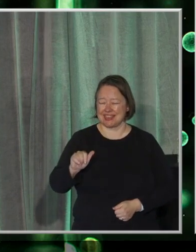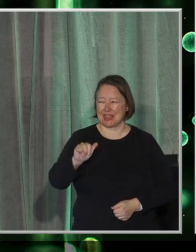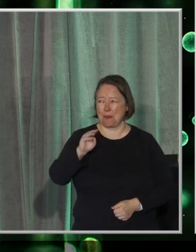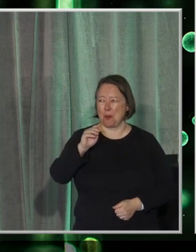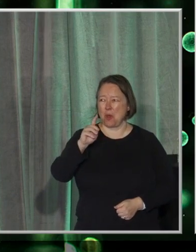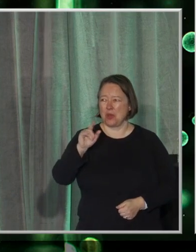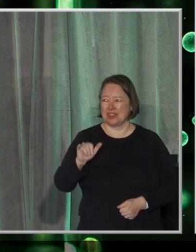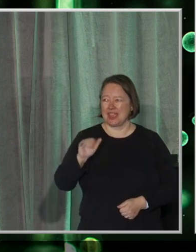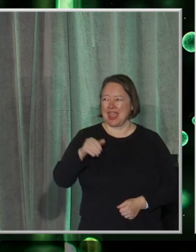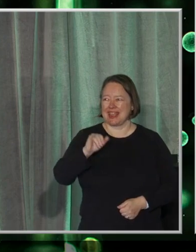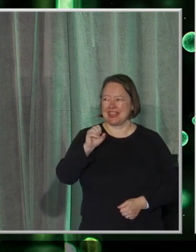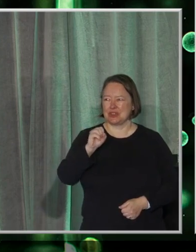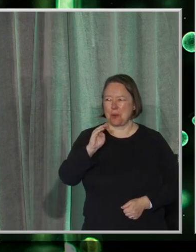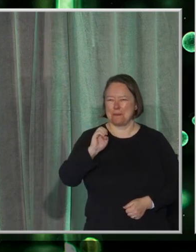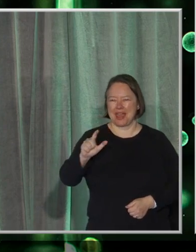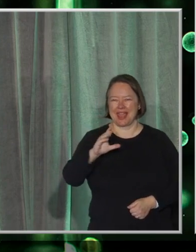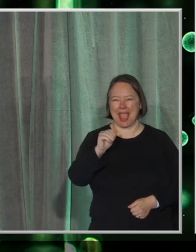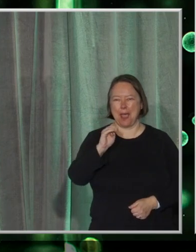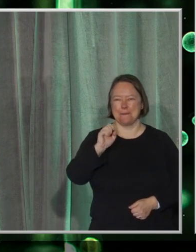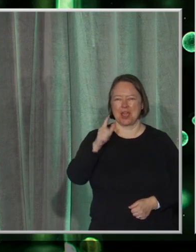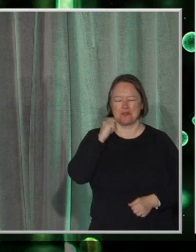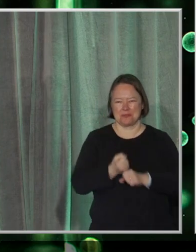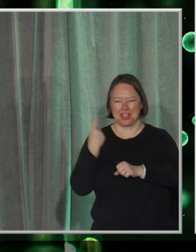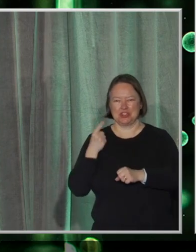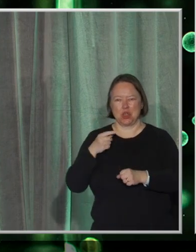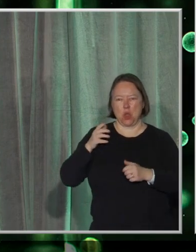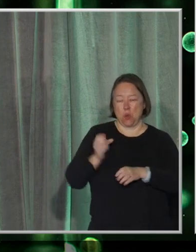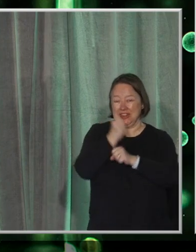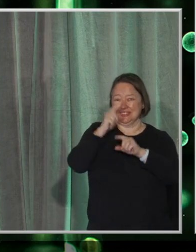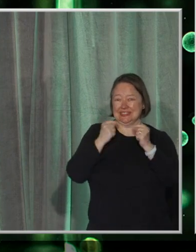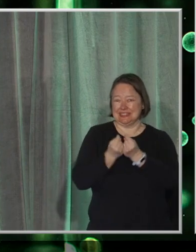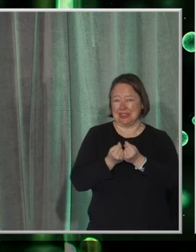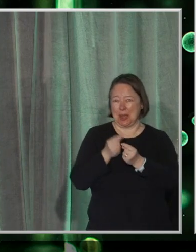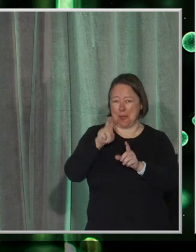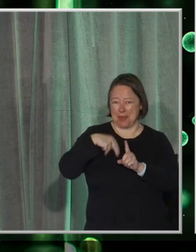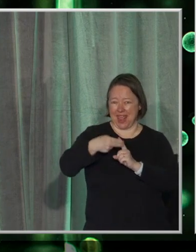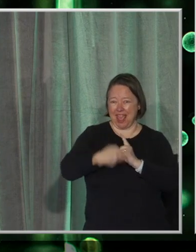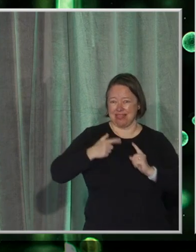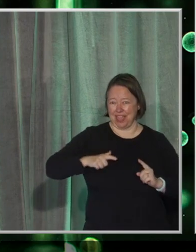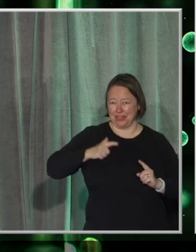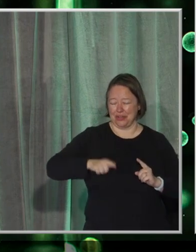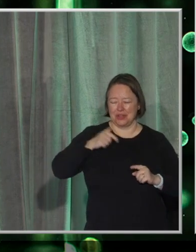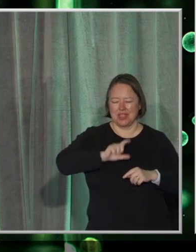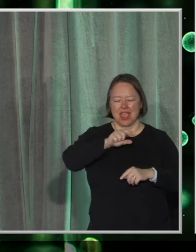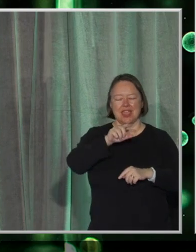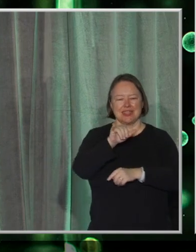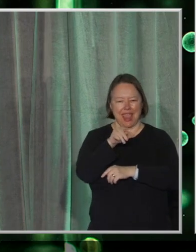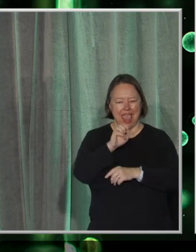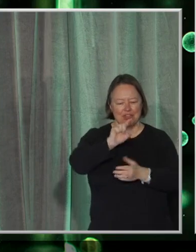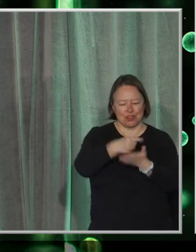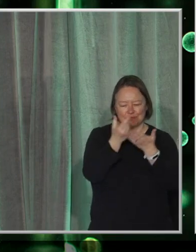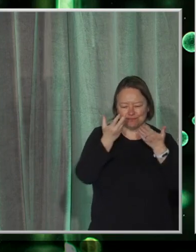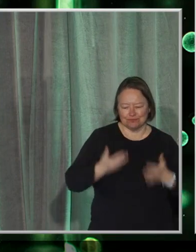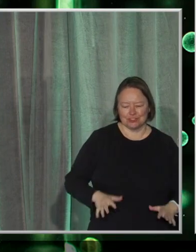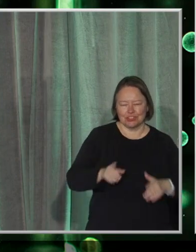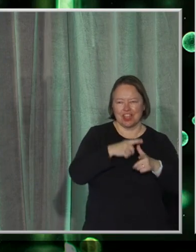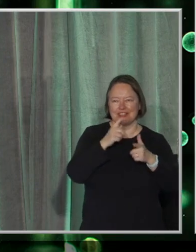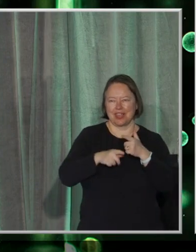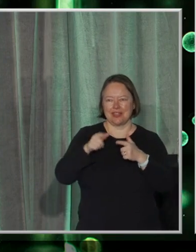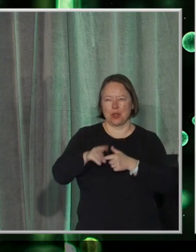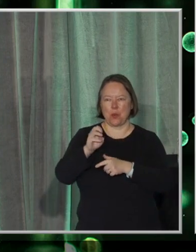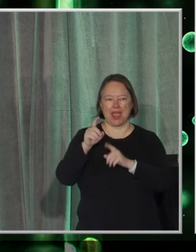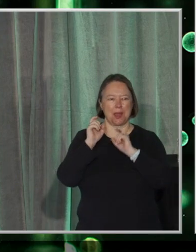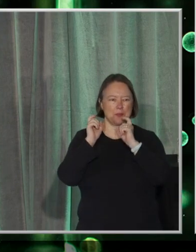Isabel Campbell from last year's winning team, Banana Leather. After their graduation from Yale and the conclusion of Wege